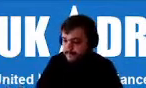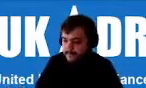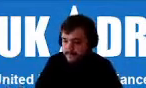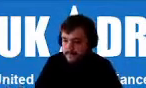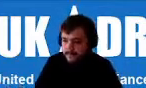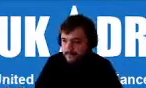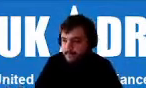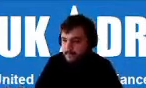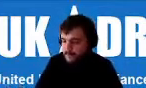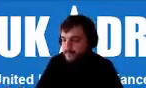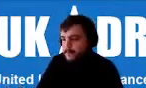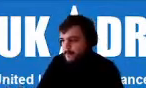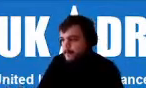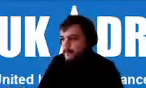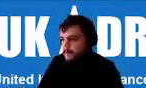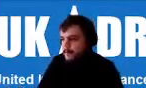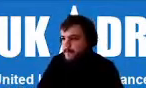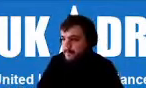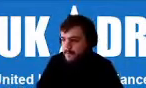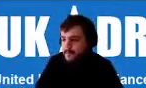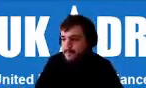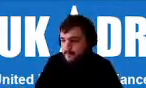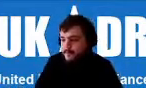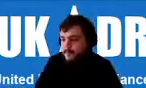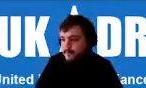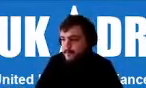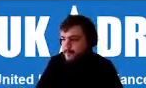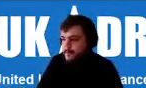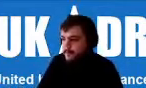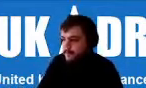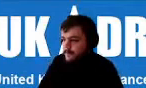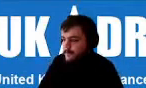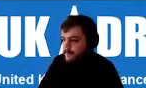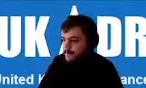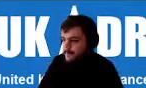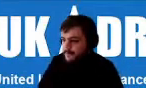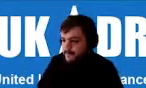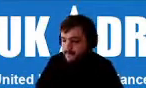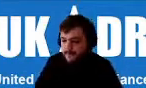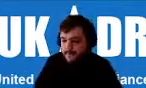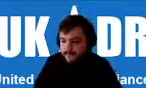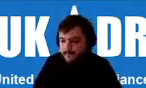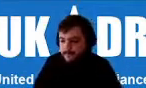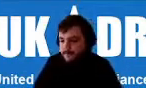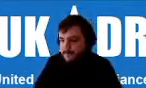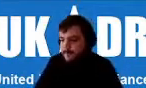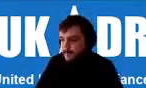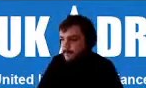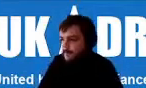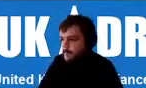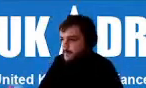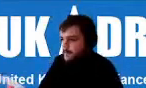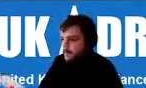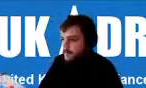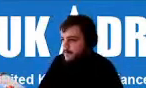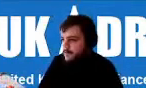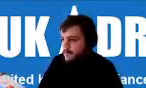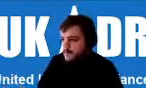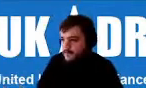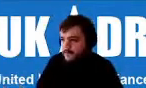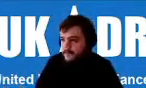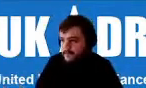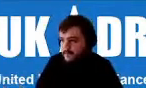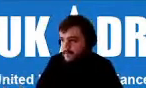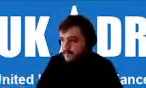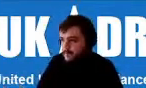look at who is vulnerable, how they're vulnerable, and why. And these documents don't do that. You can compare them with an